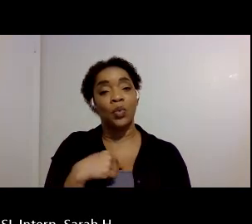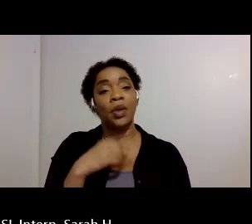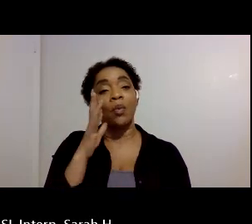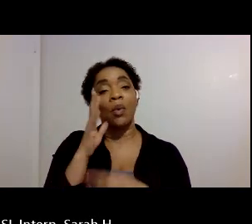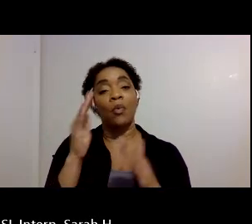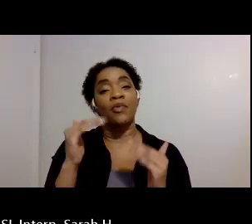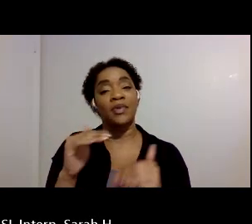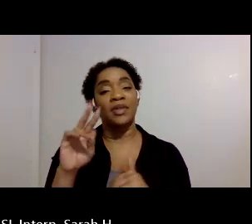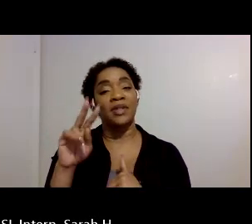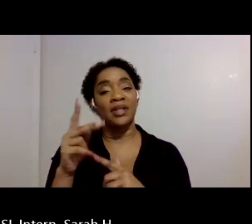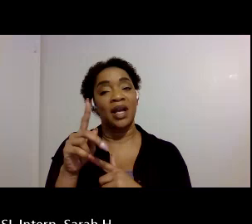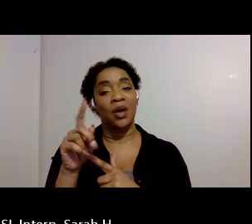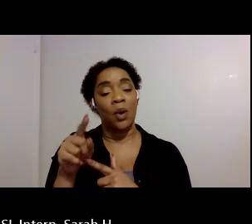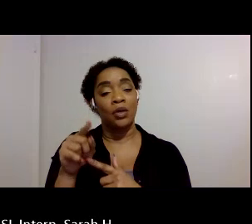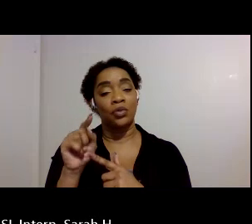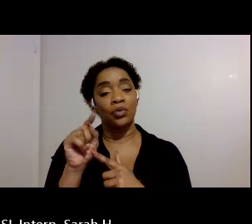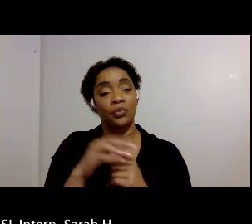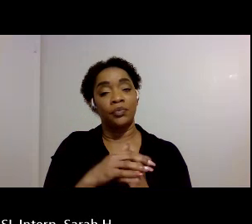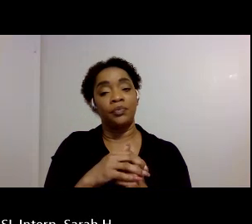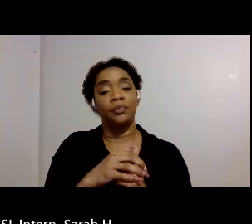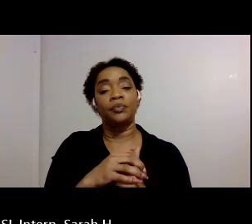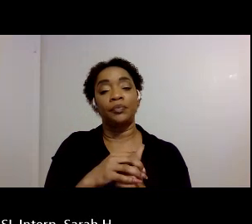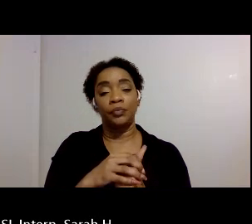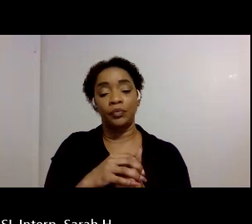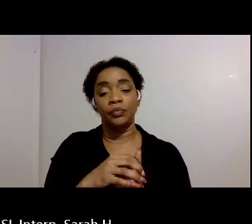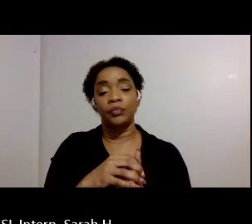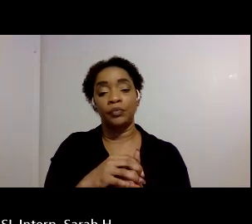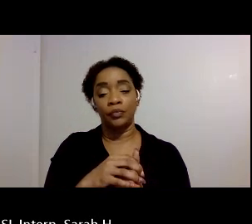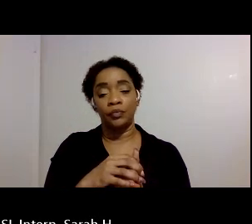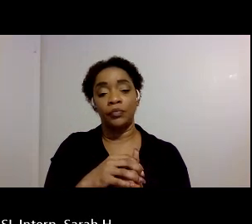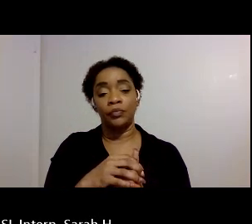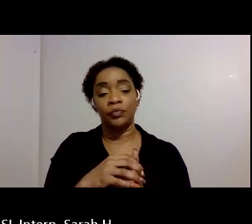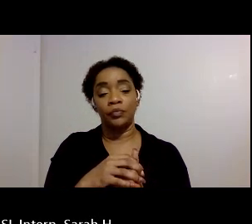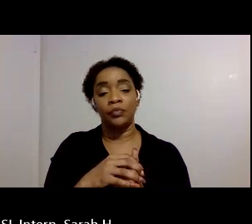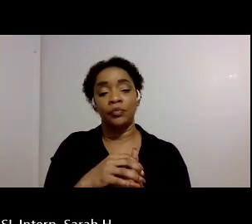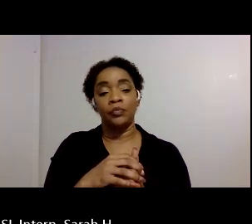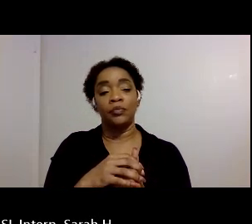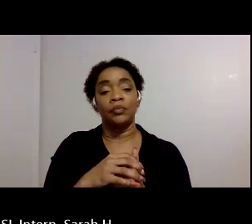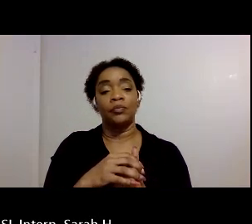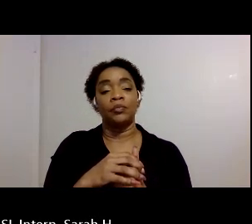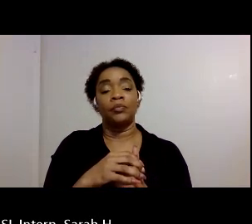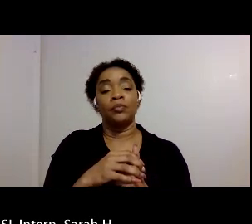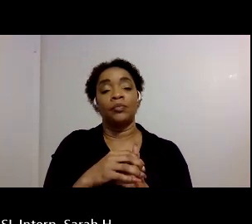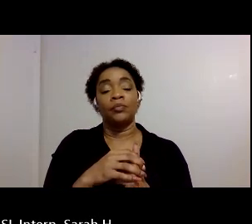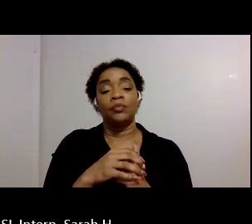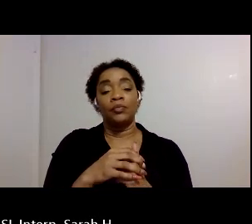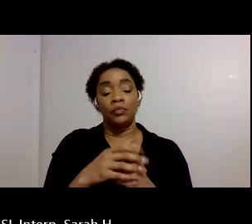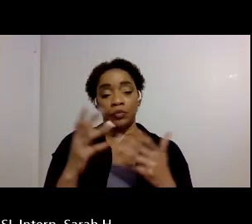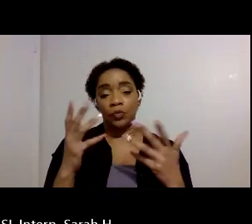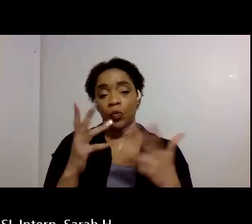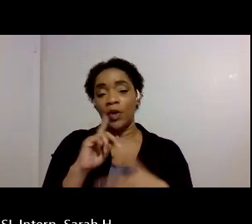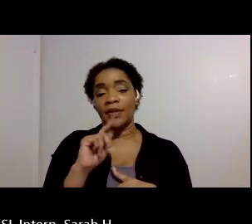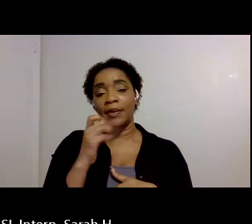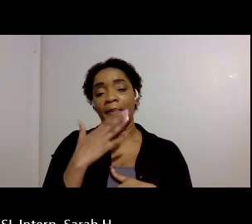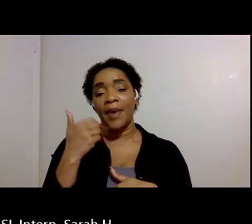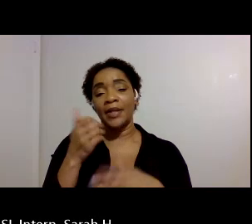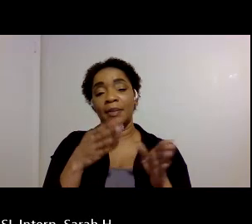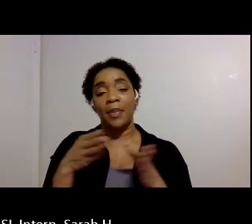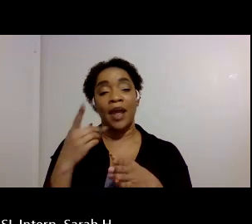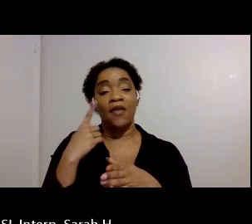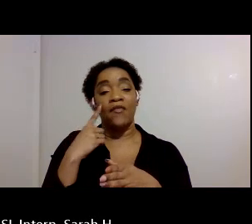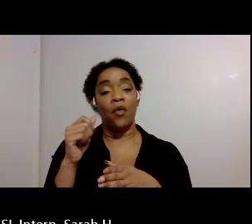2, Captain Davis. Um, what is the best plan for a fire escape if you can't get